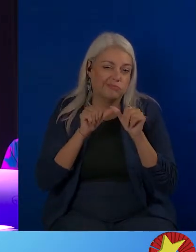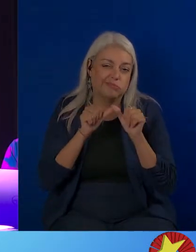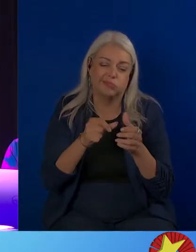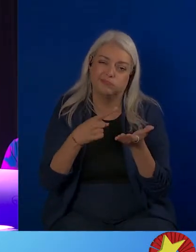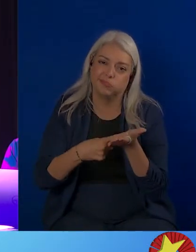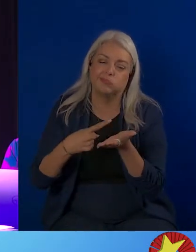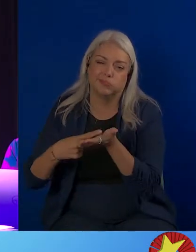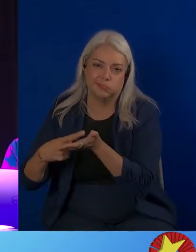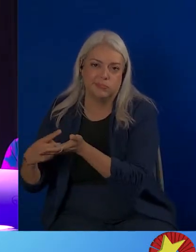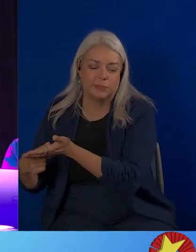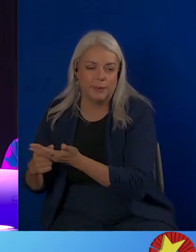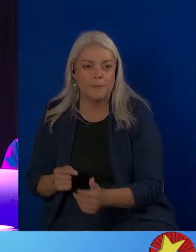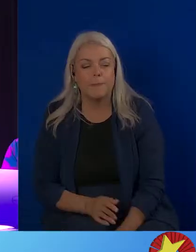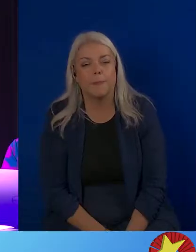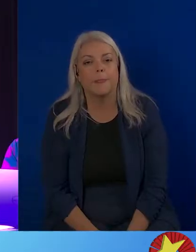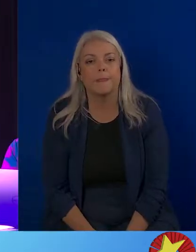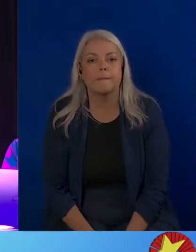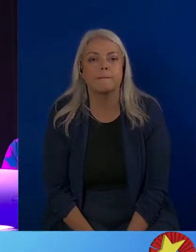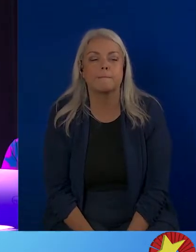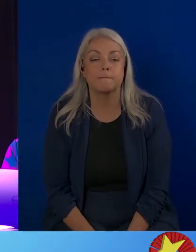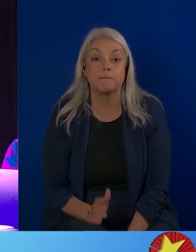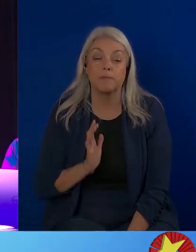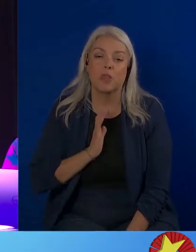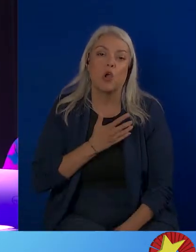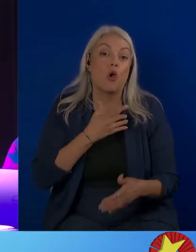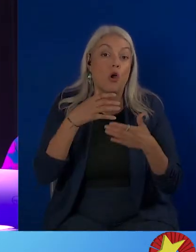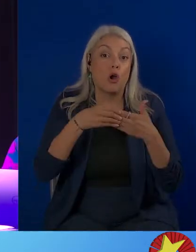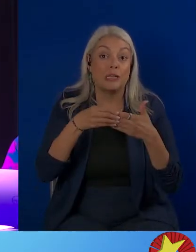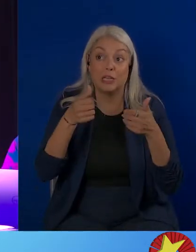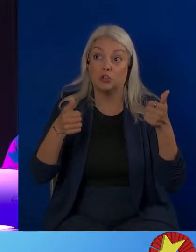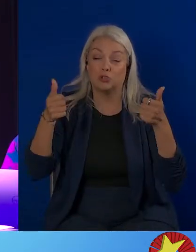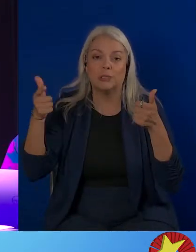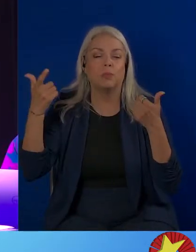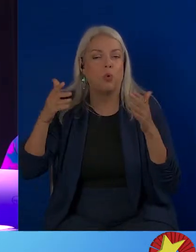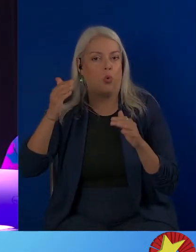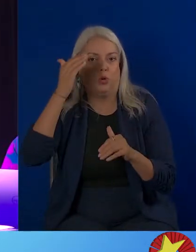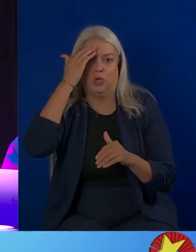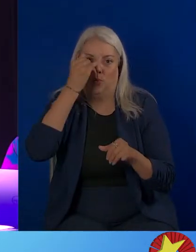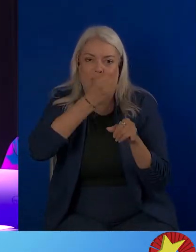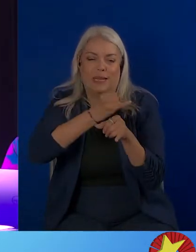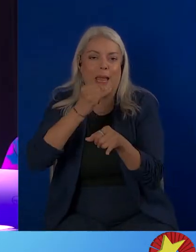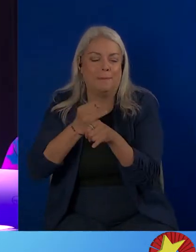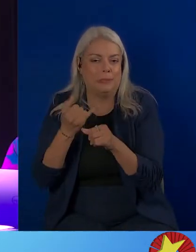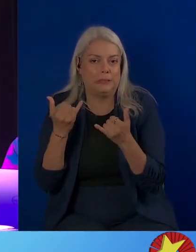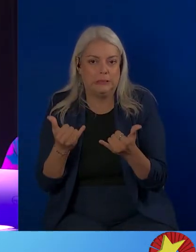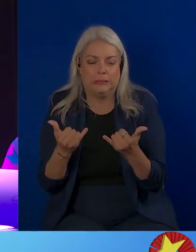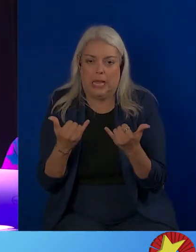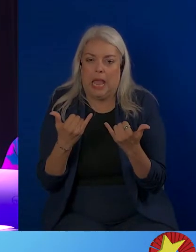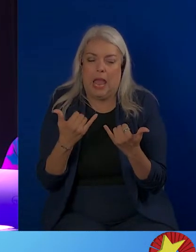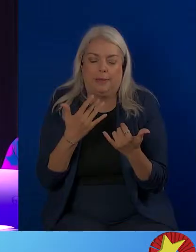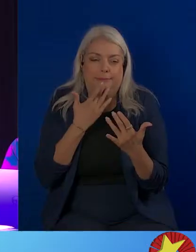The leadership does realize that our campuses are already operating with